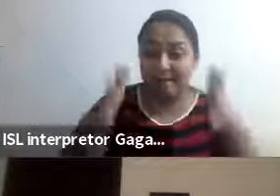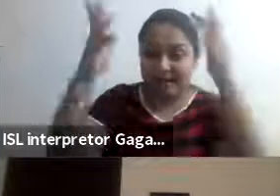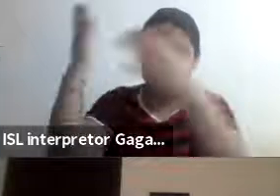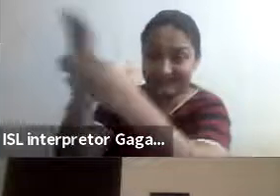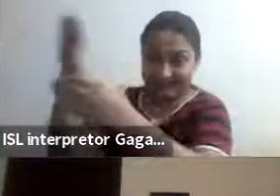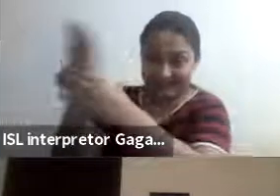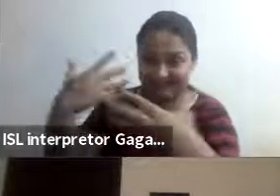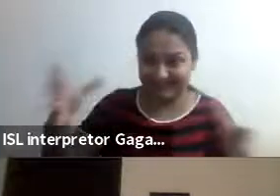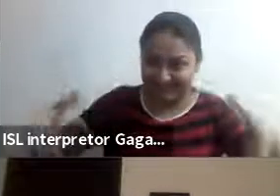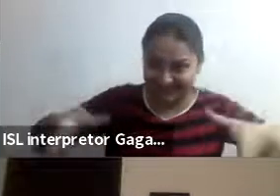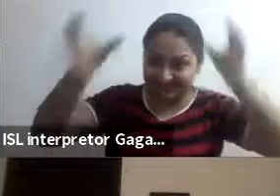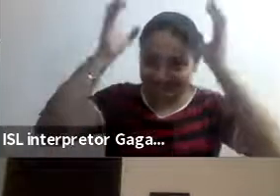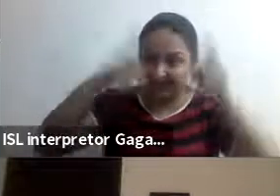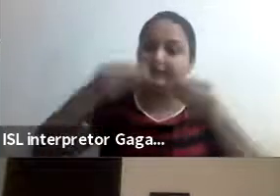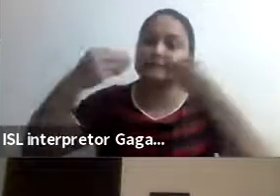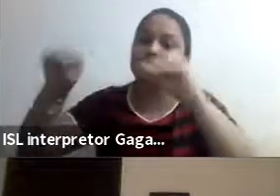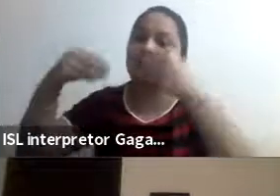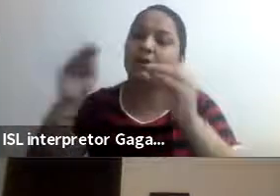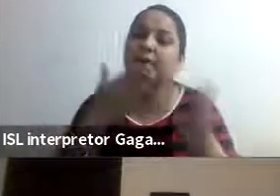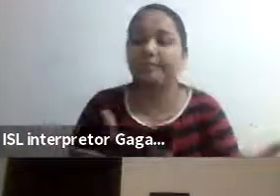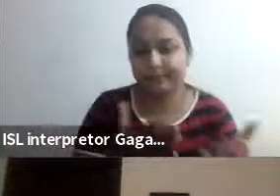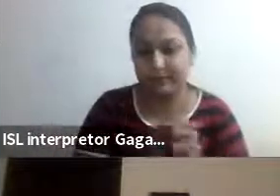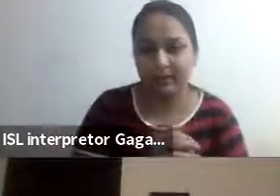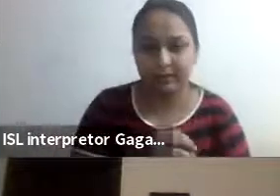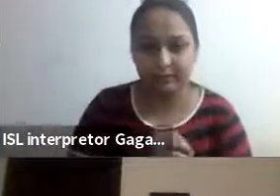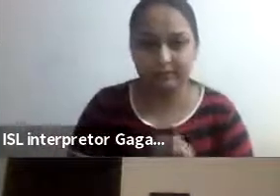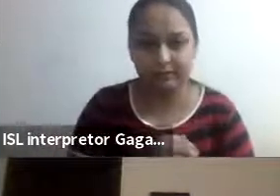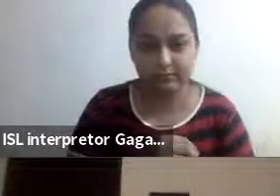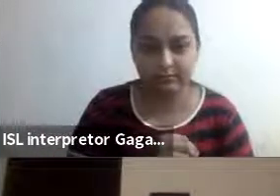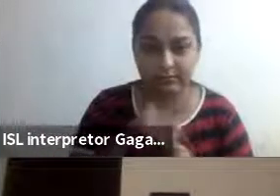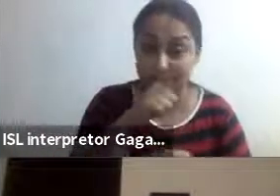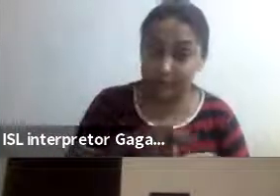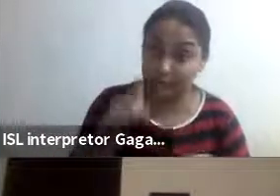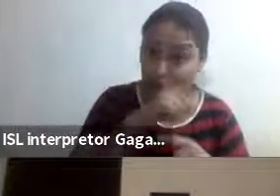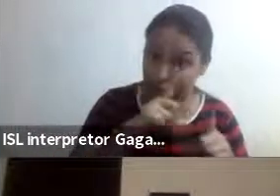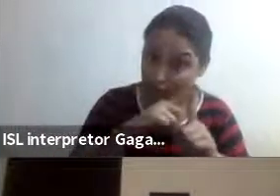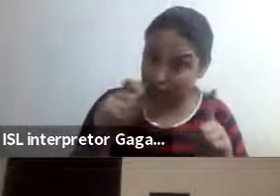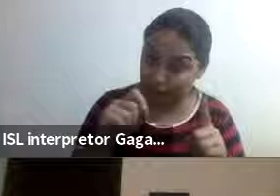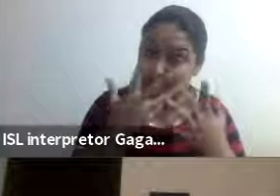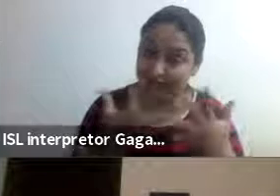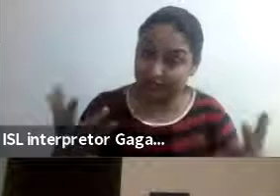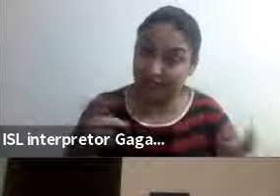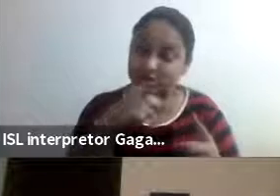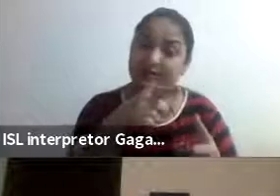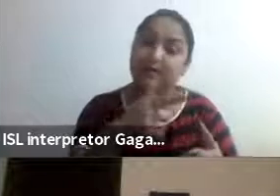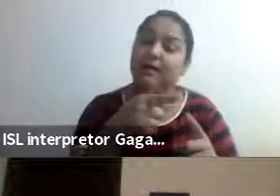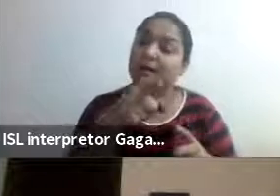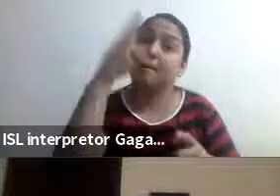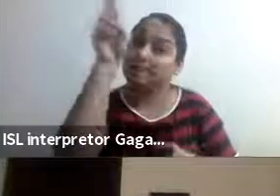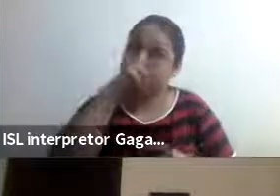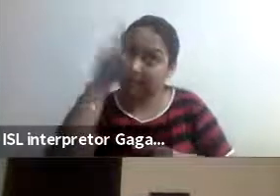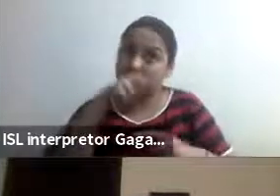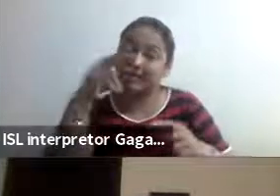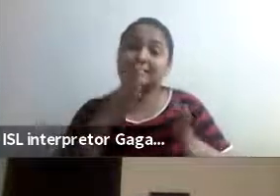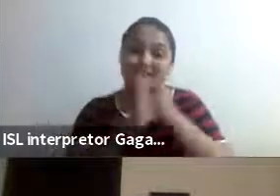see, uh, although now she draws things like she paints trains and cars into